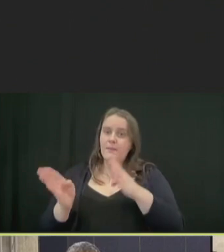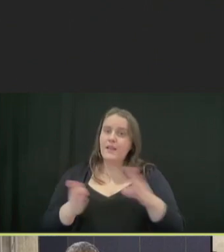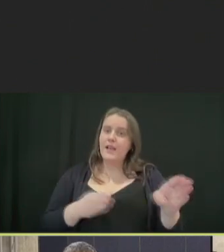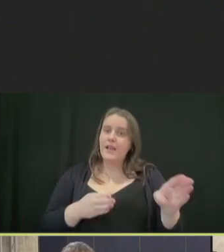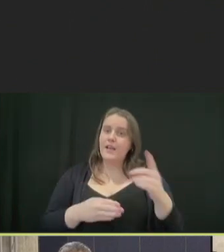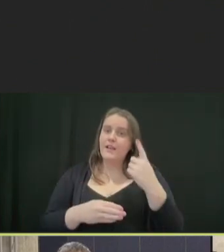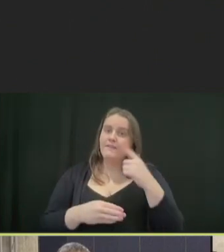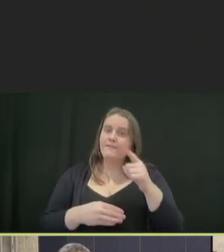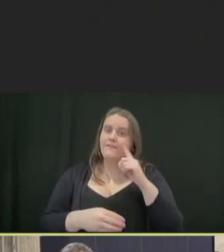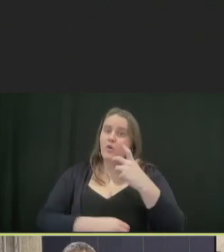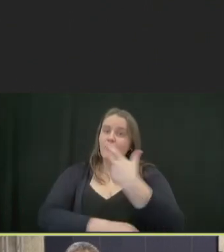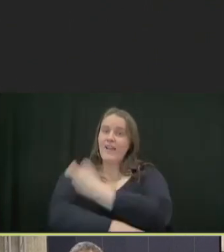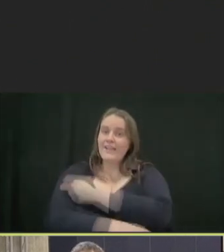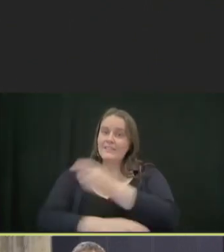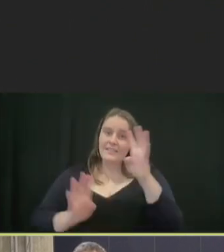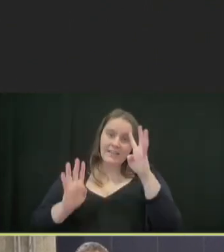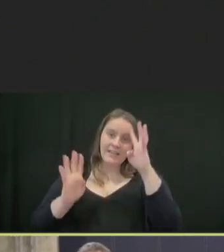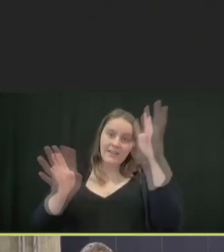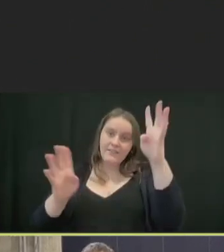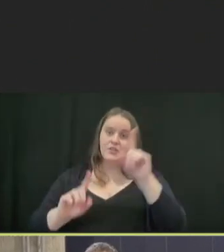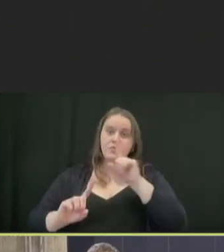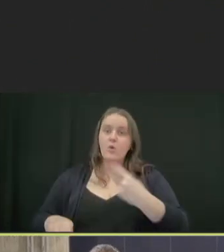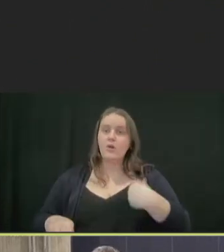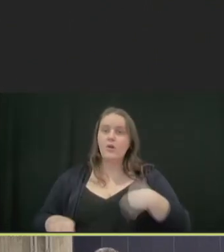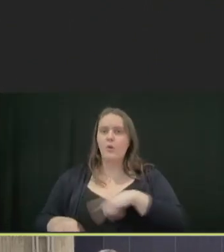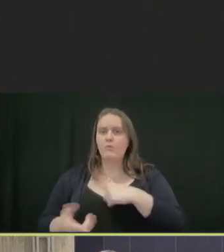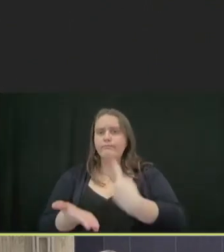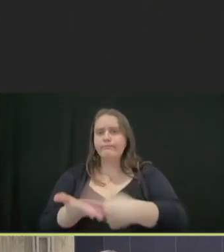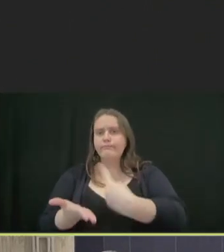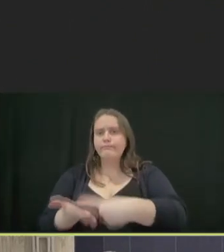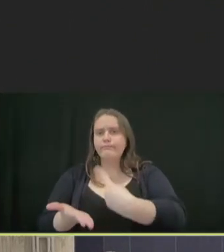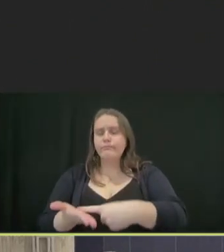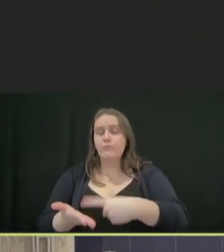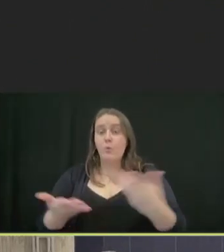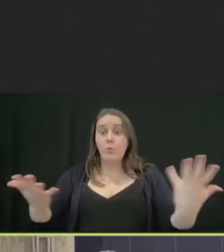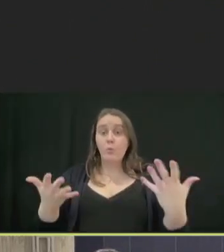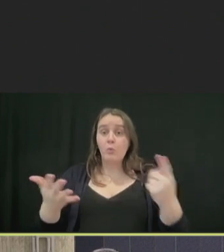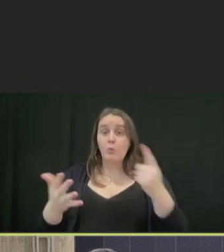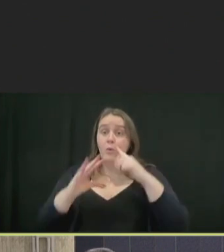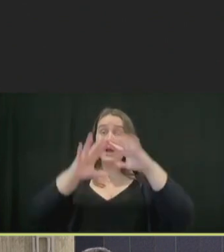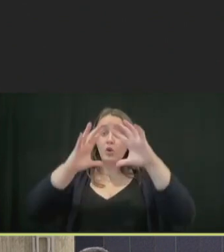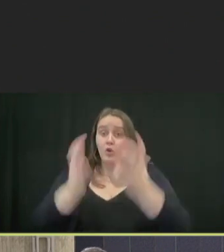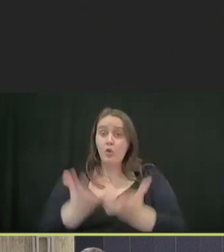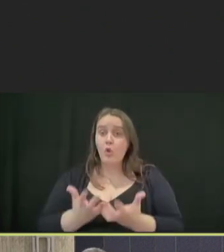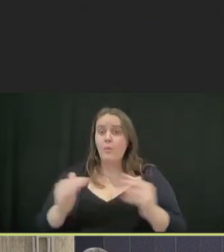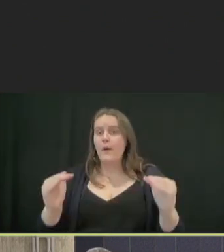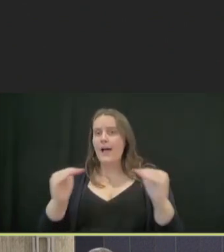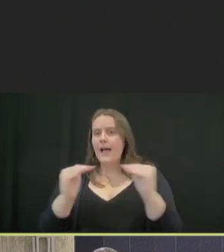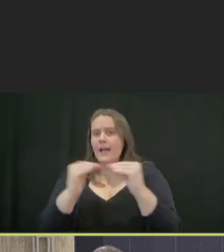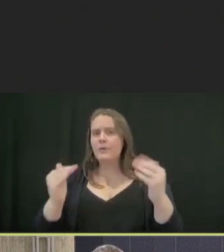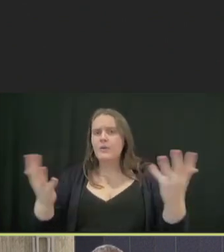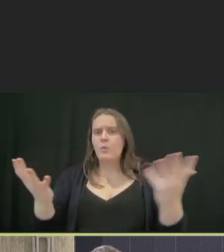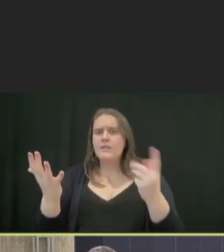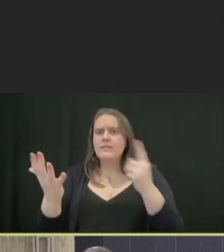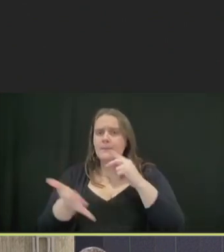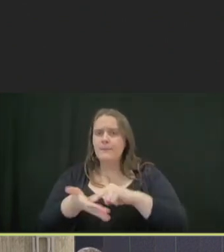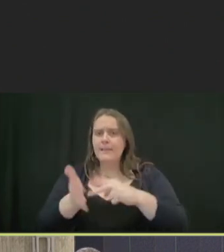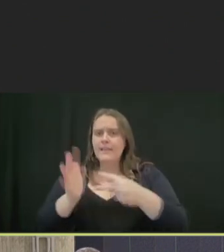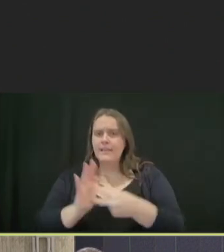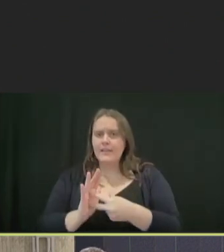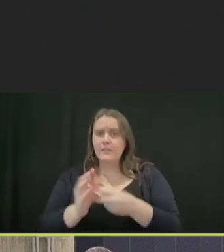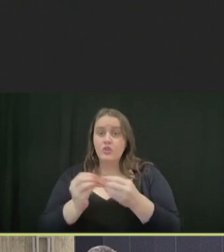innovation report, we spent a lot of time talking about global equity and what that meant. So without adding